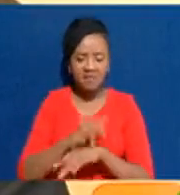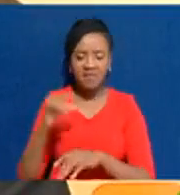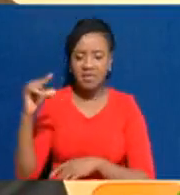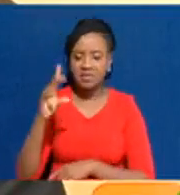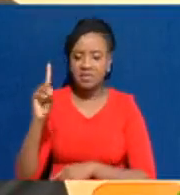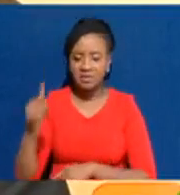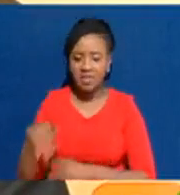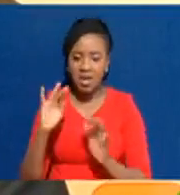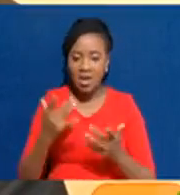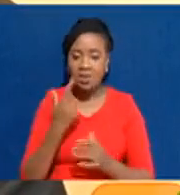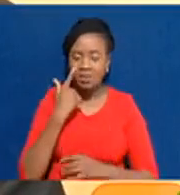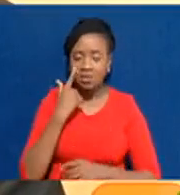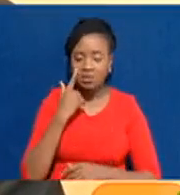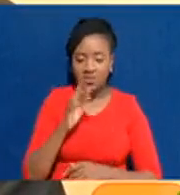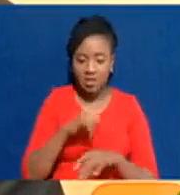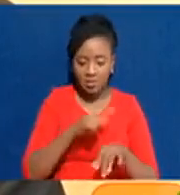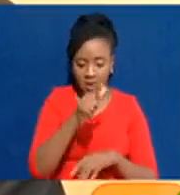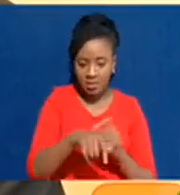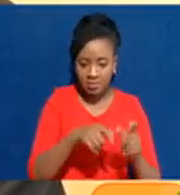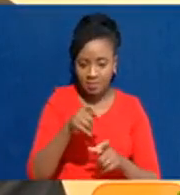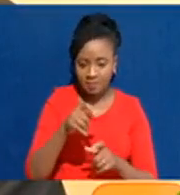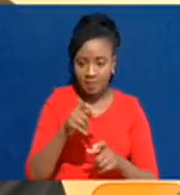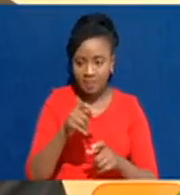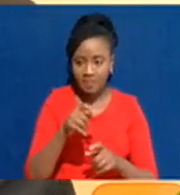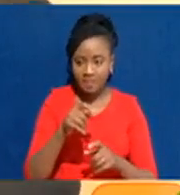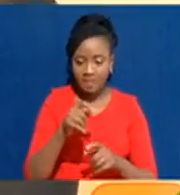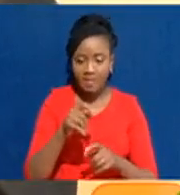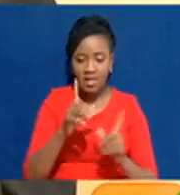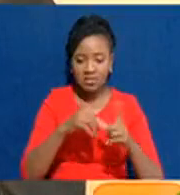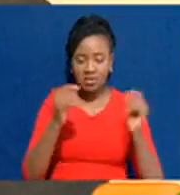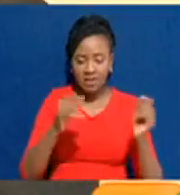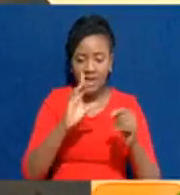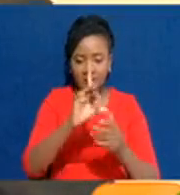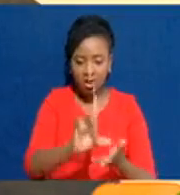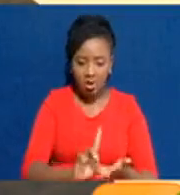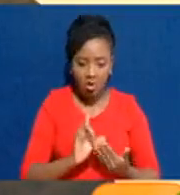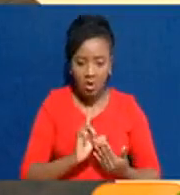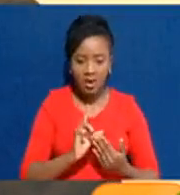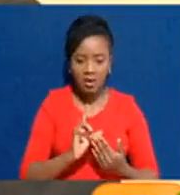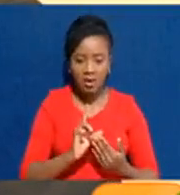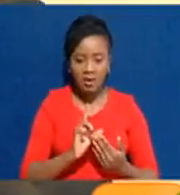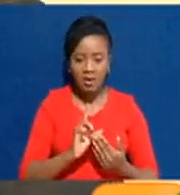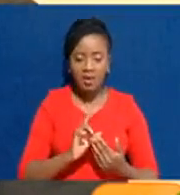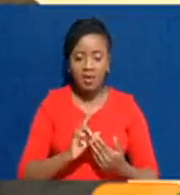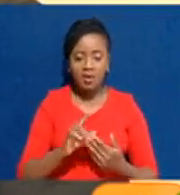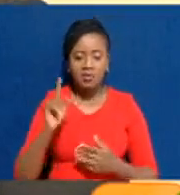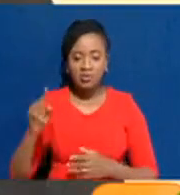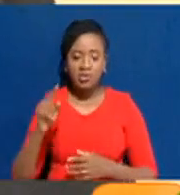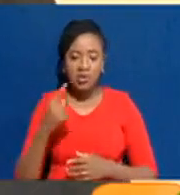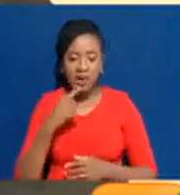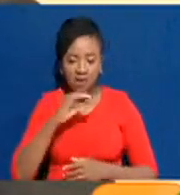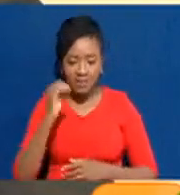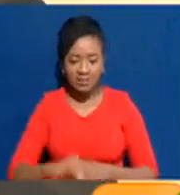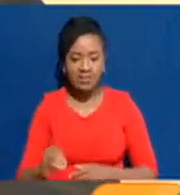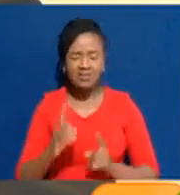while Japan's debt to GDP is more than 100%, right? Their debt servicing costs to revenues